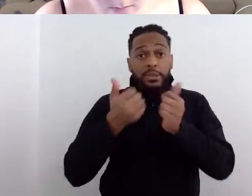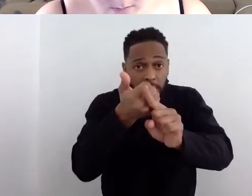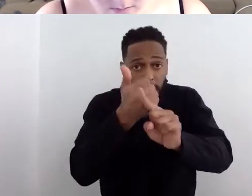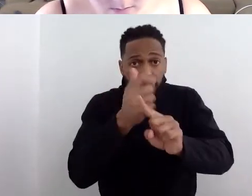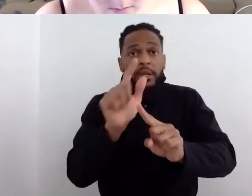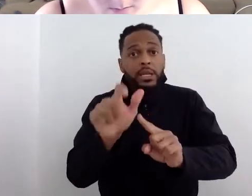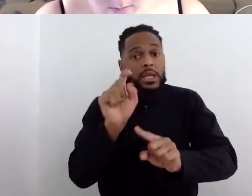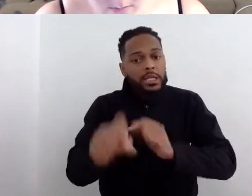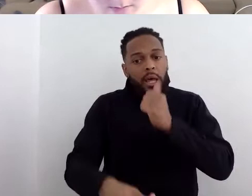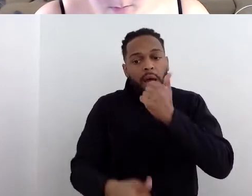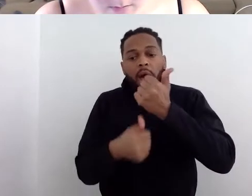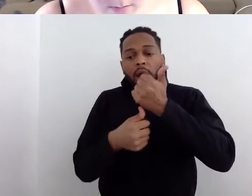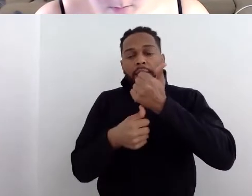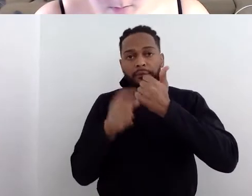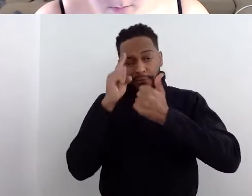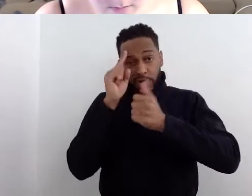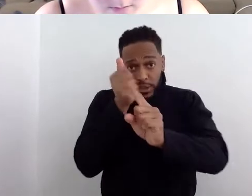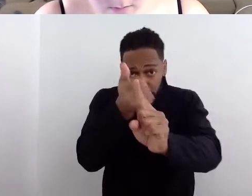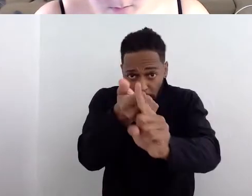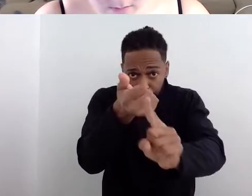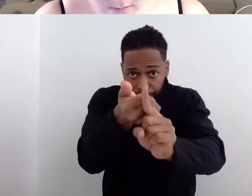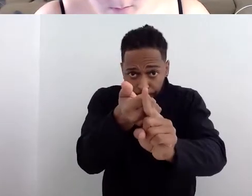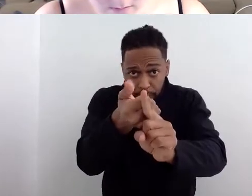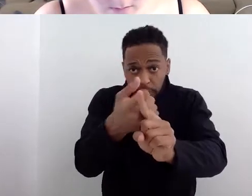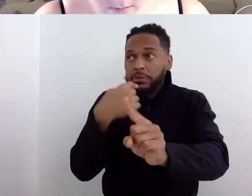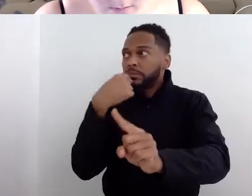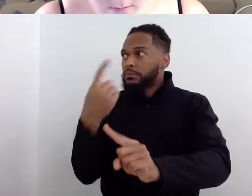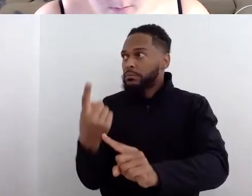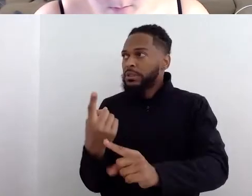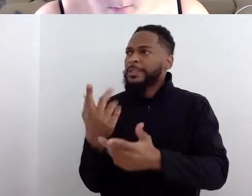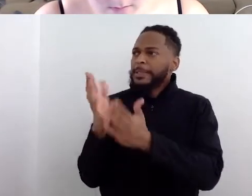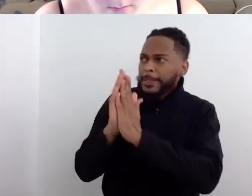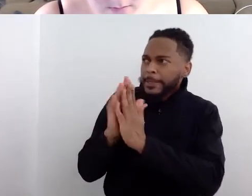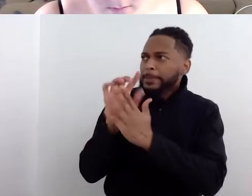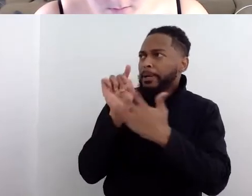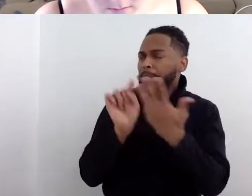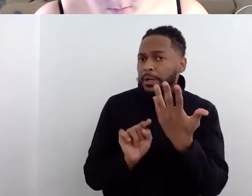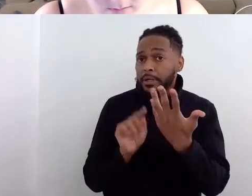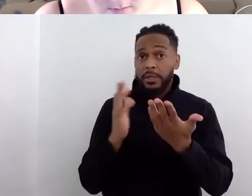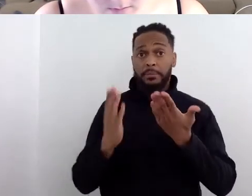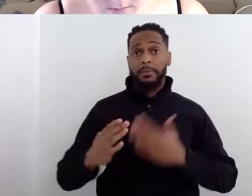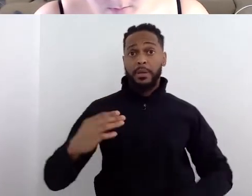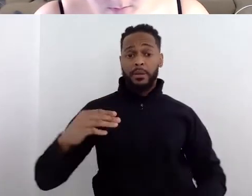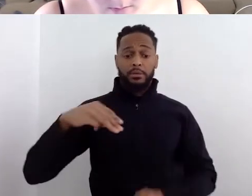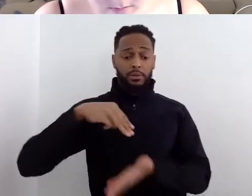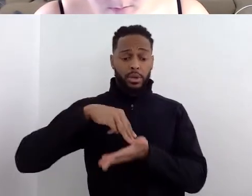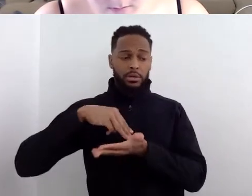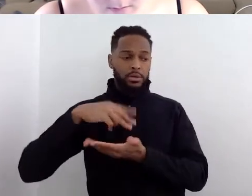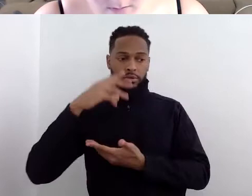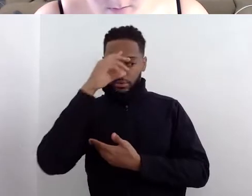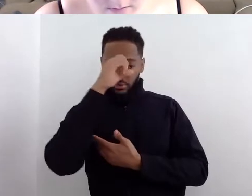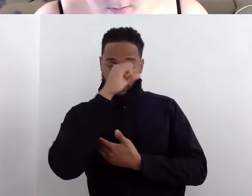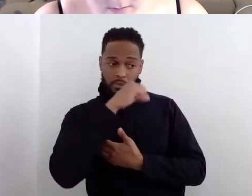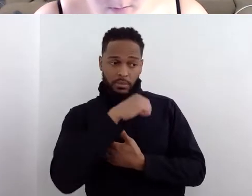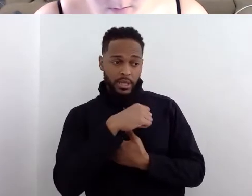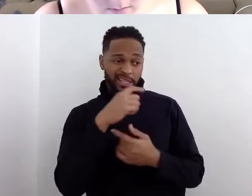for yourself because for whatever reason, maybe the doctor makes an assumption you're not going to be able to maneuver the